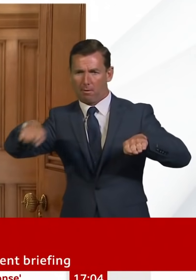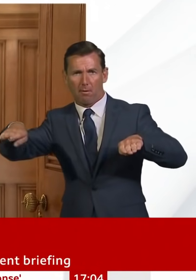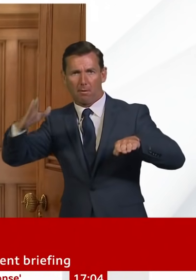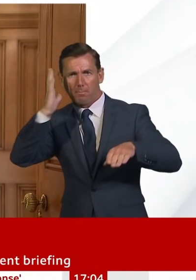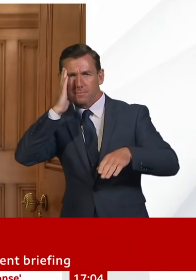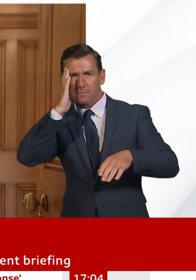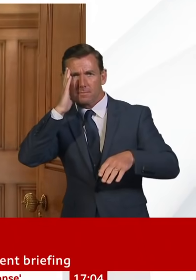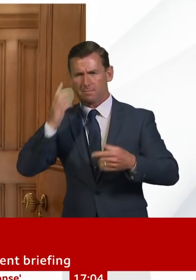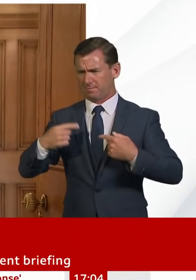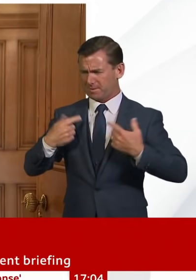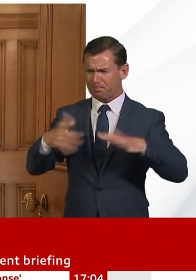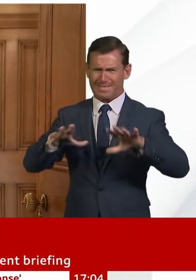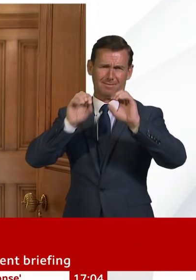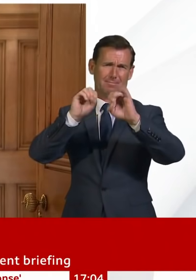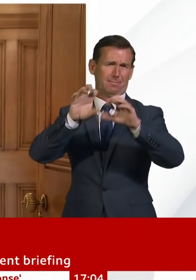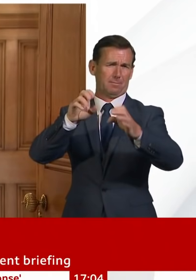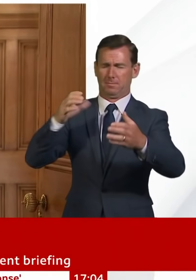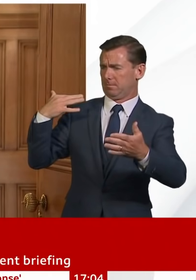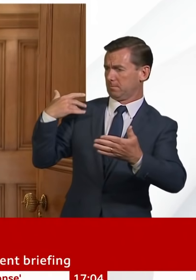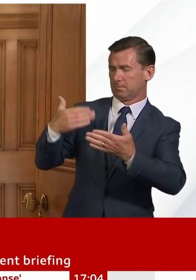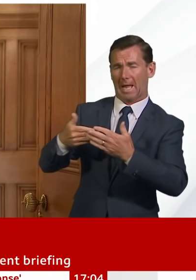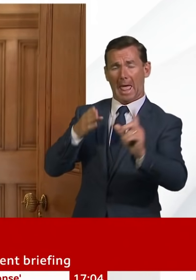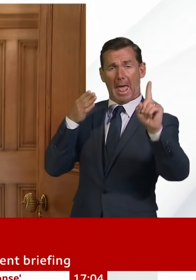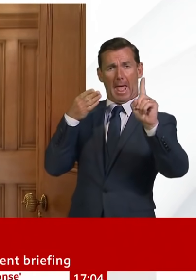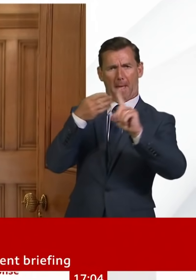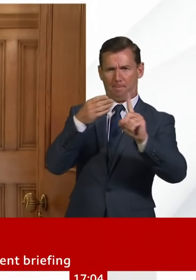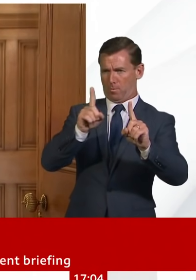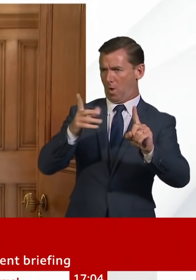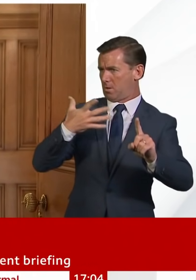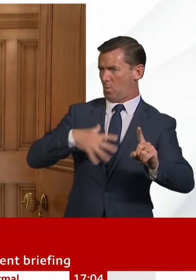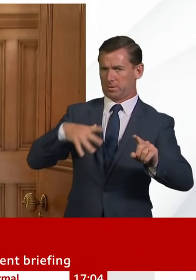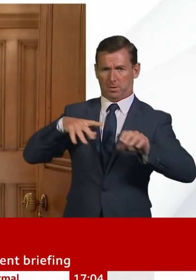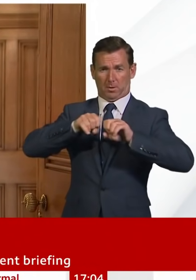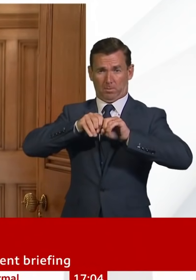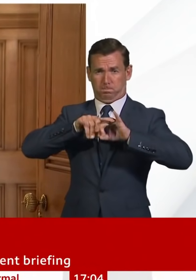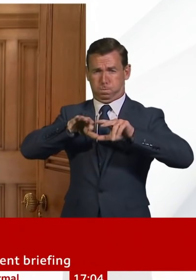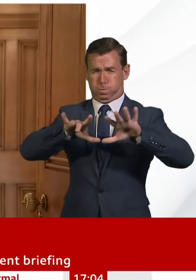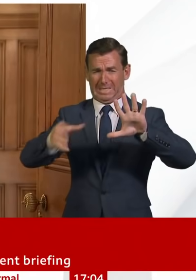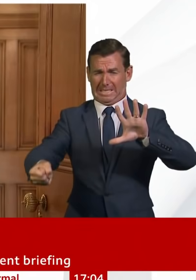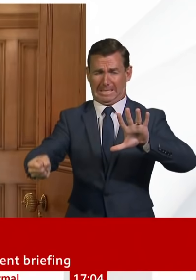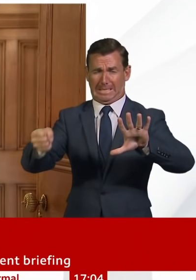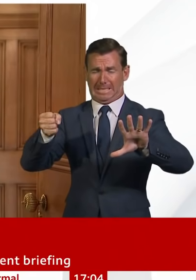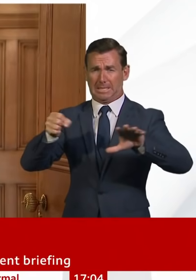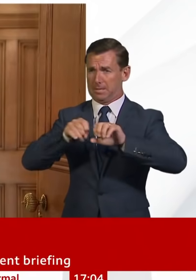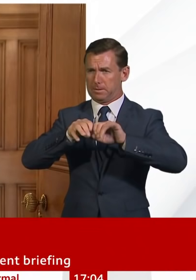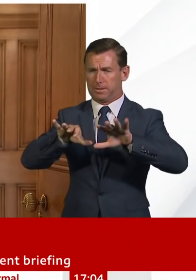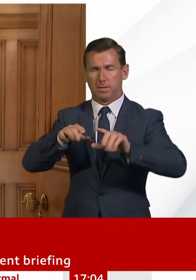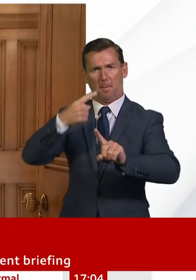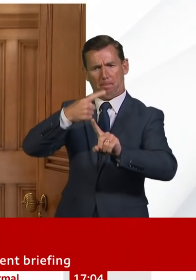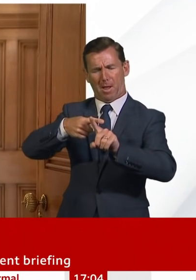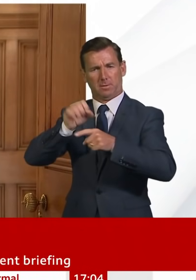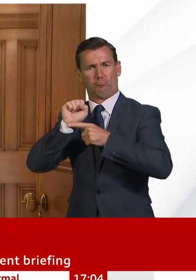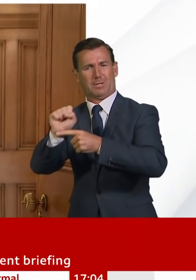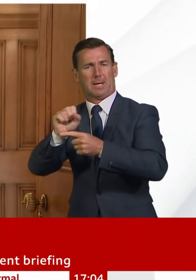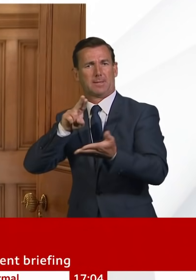primary goal in our battle plan was to slow the spread and protect the NHS by flattening the curve